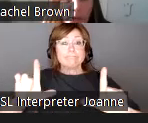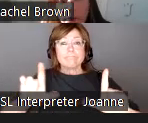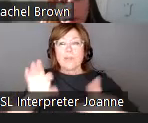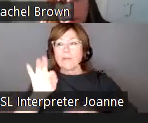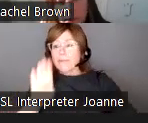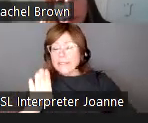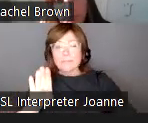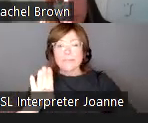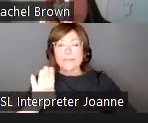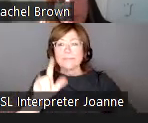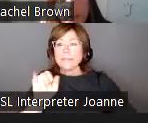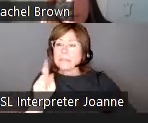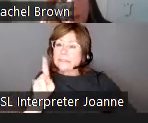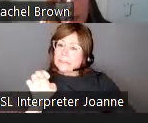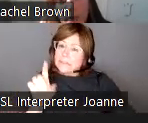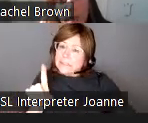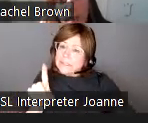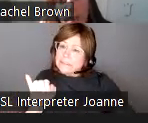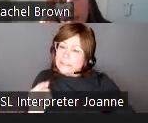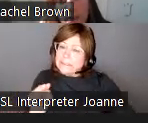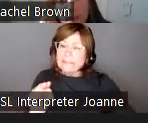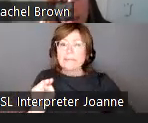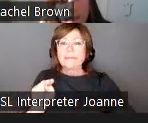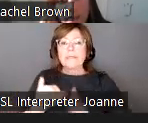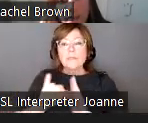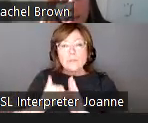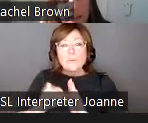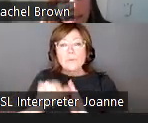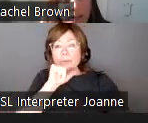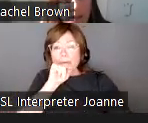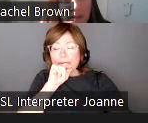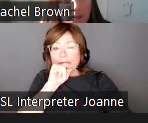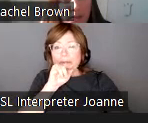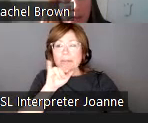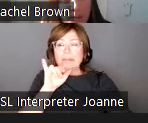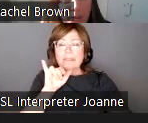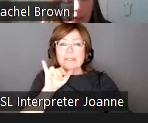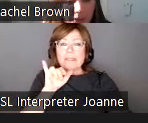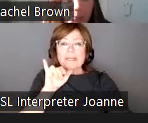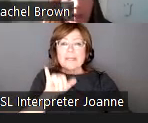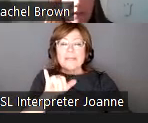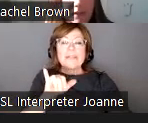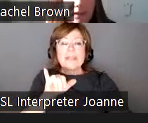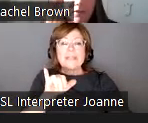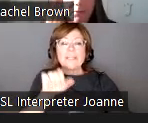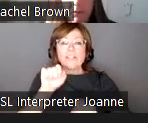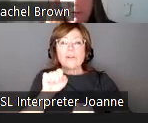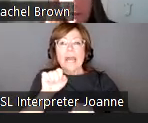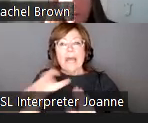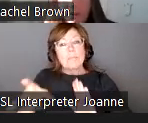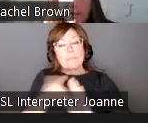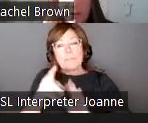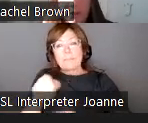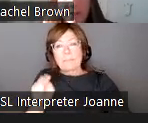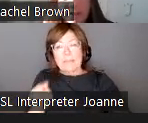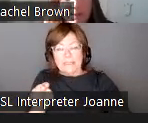or YouTube or Twitter can utilize that space to, or you can also pin things to your profiles,